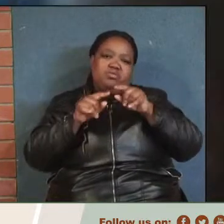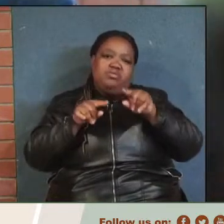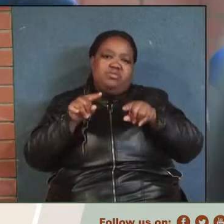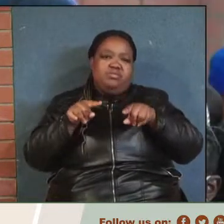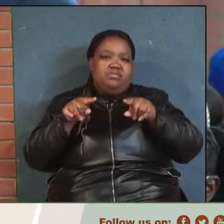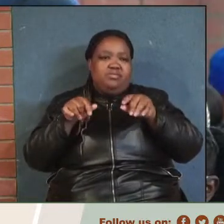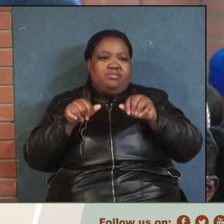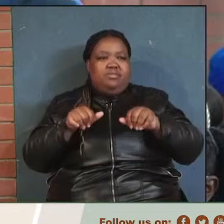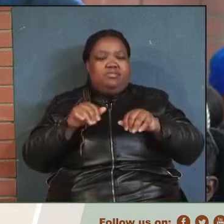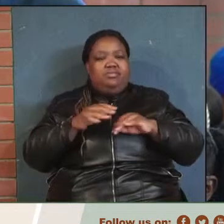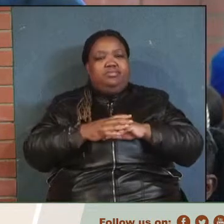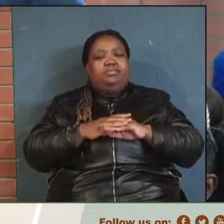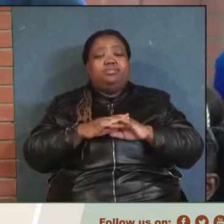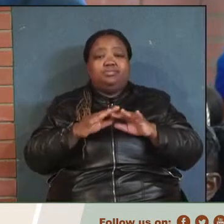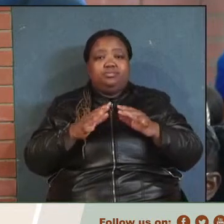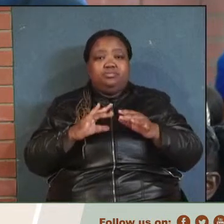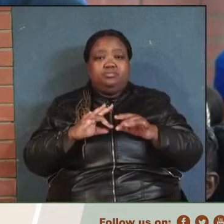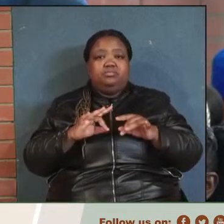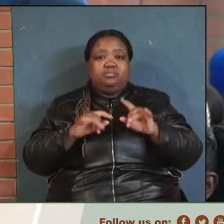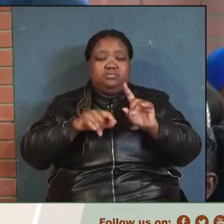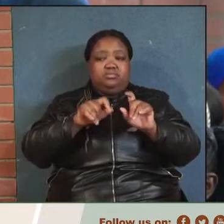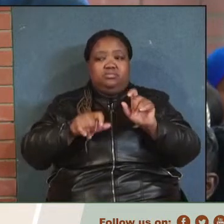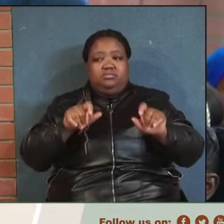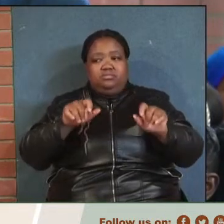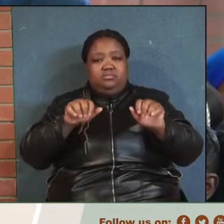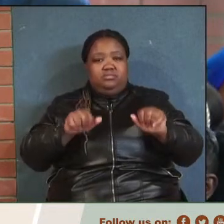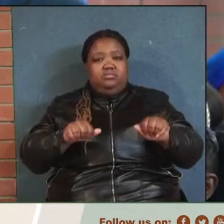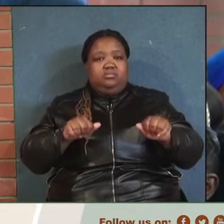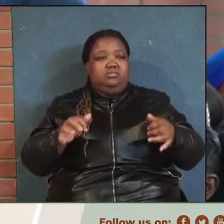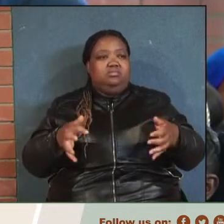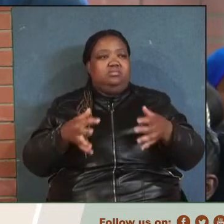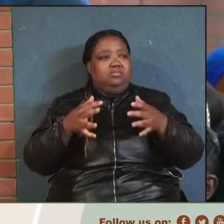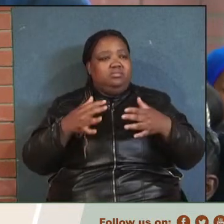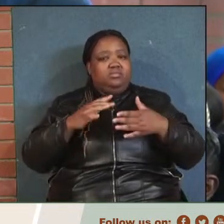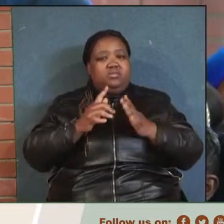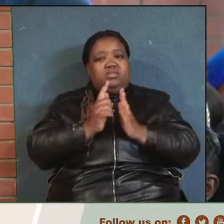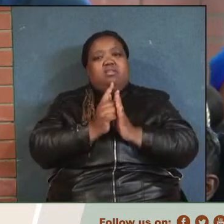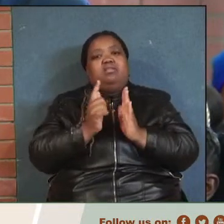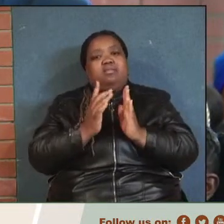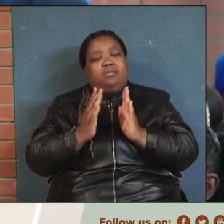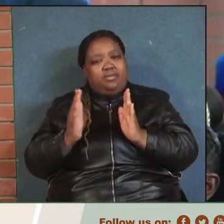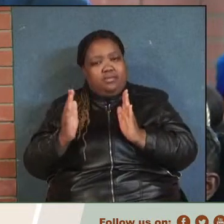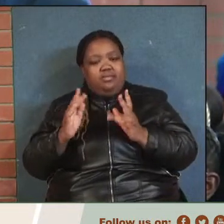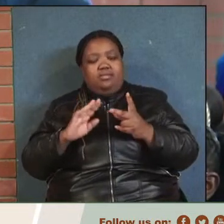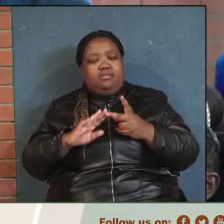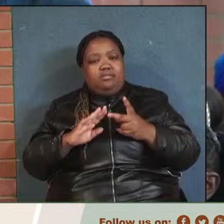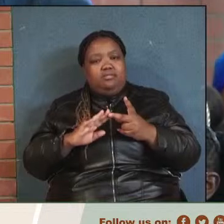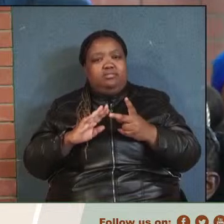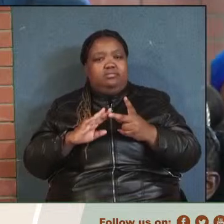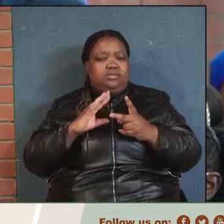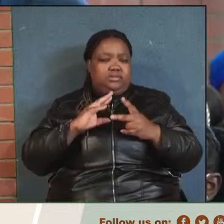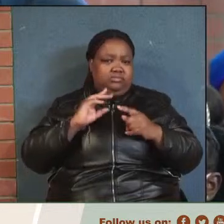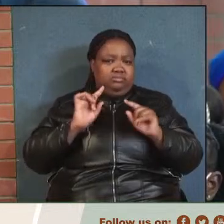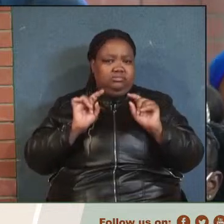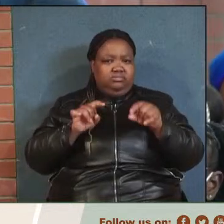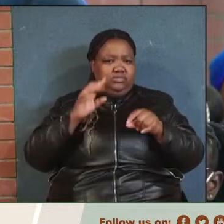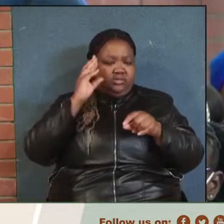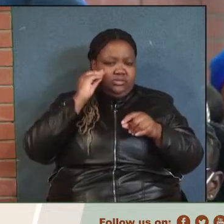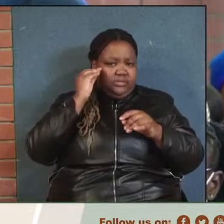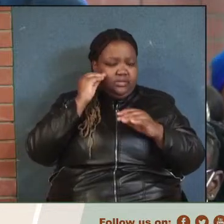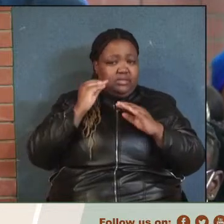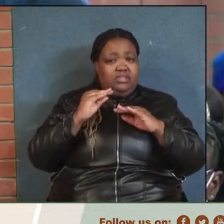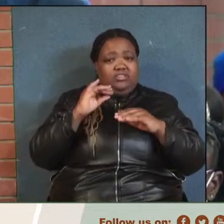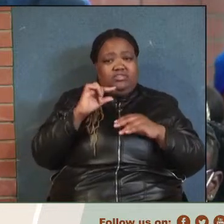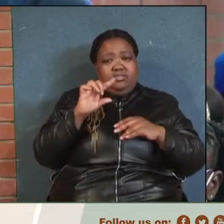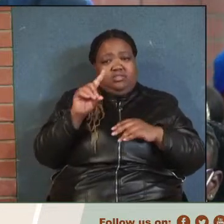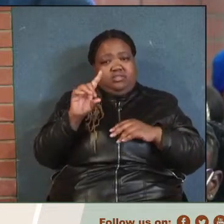Alternatively, a homo sapien could conduct herself or himself with the local libraries or other internet cafes in order to experience GDE online applications that